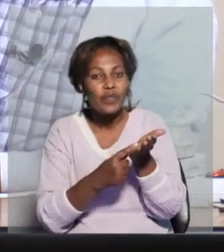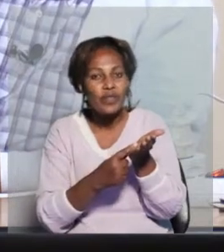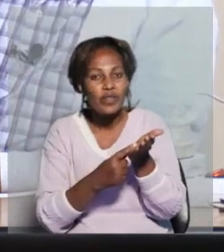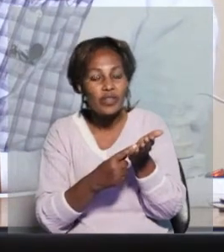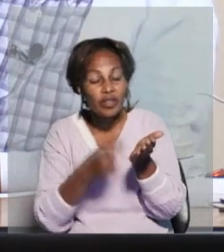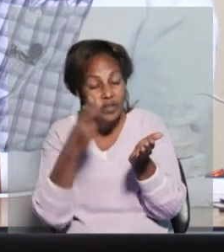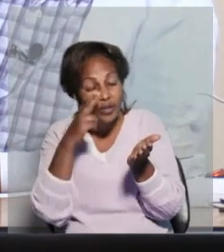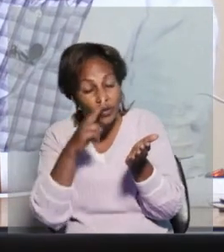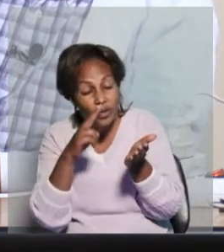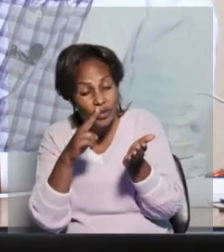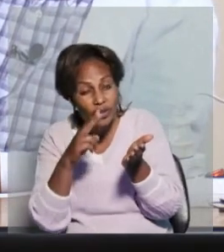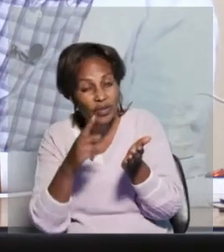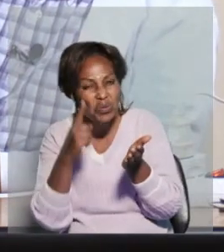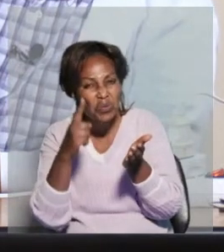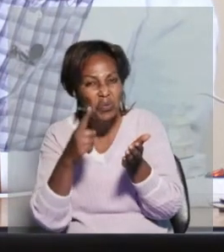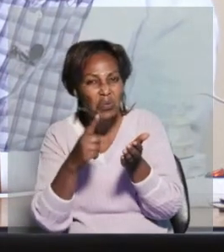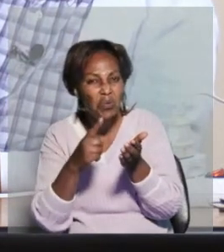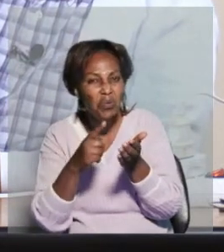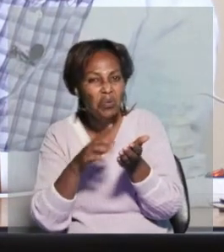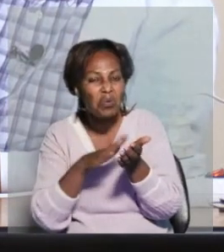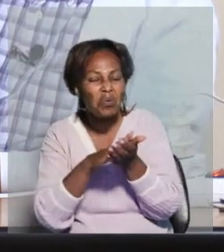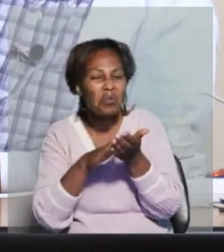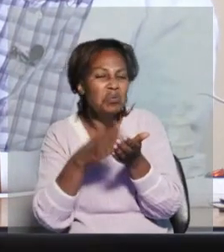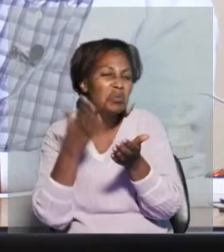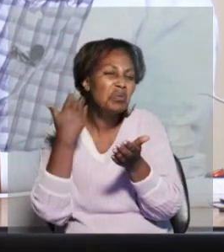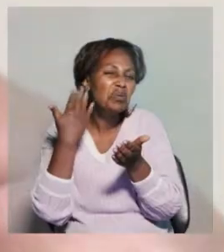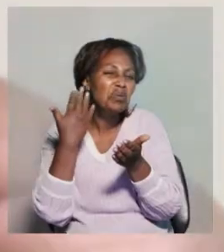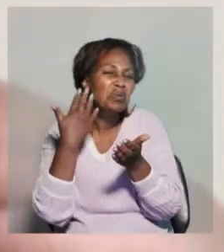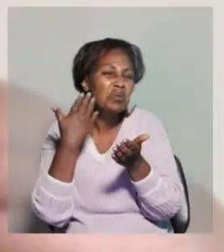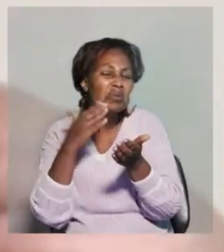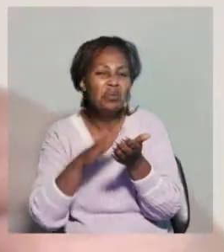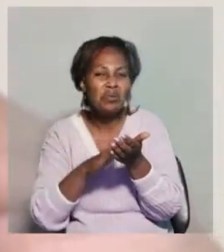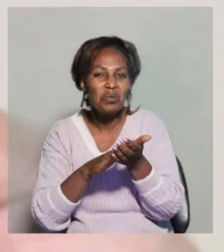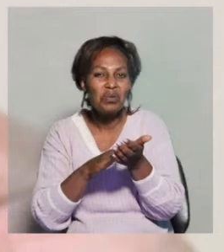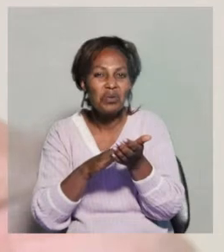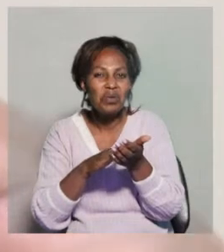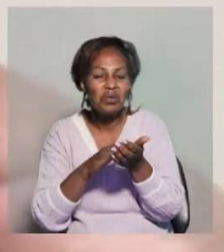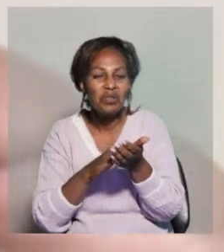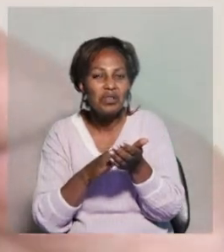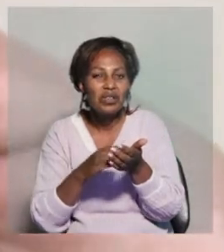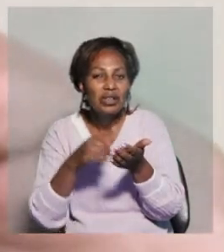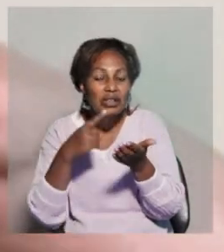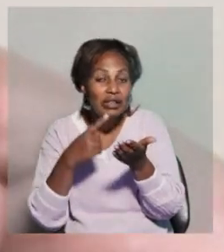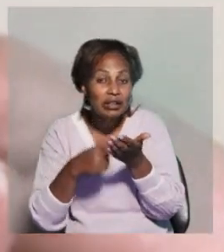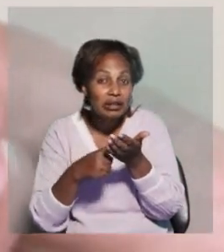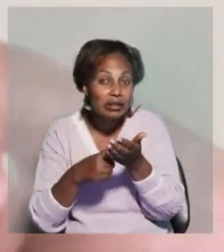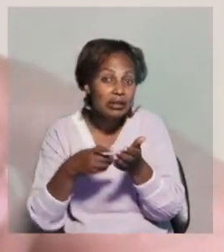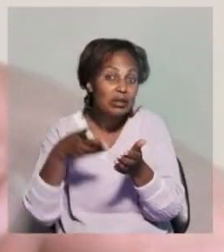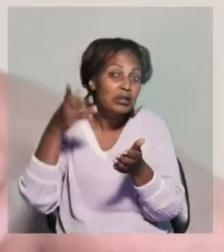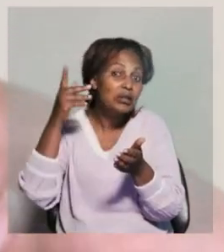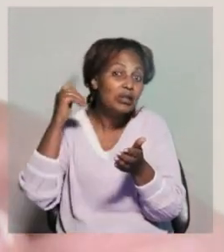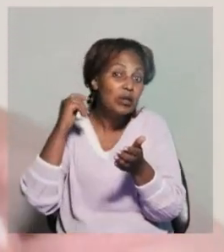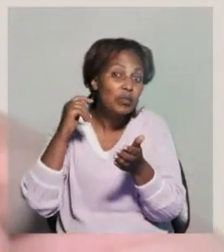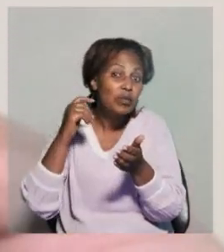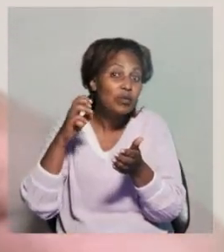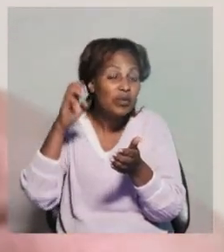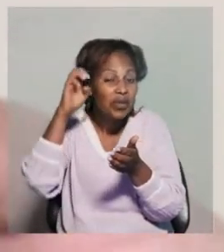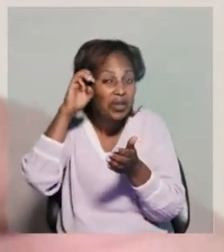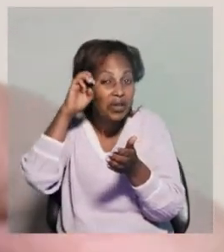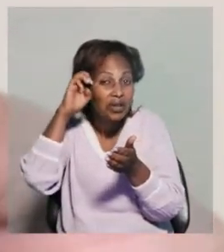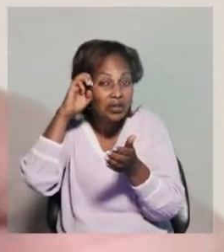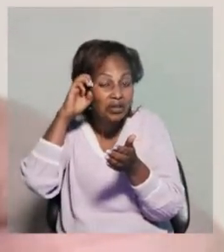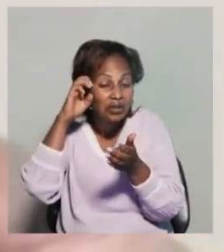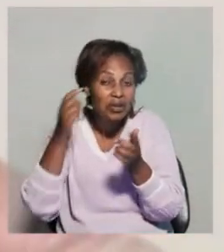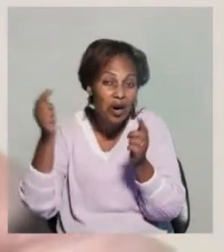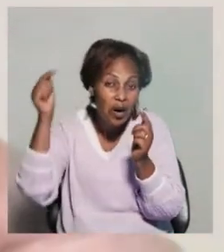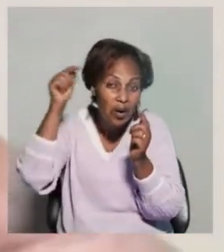You see, this is the oldest type of light bulb. Yeah. Since the time of Edison, this kind